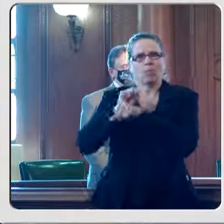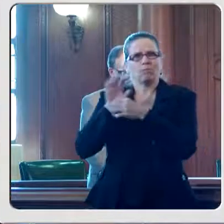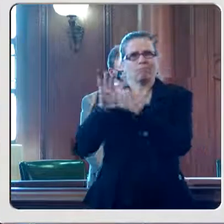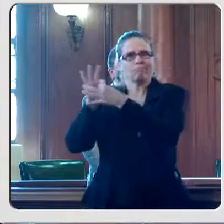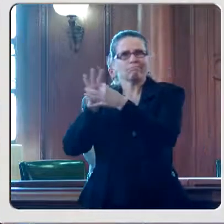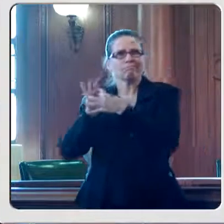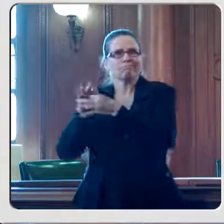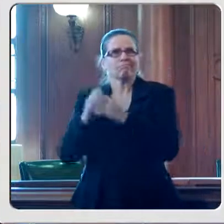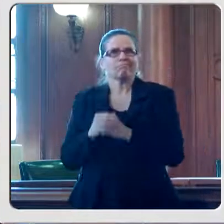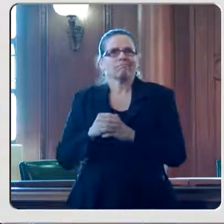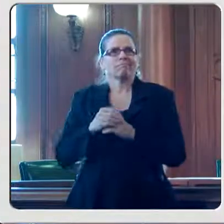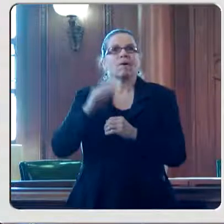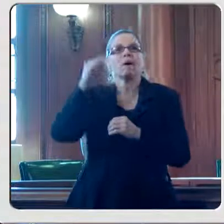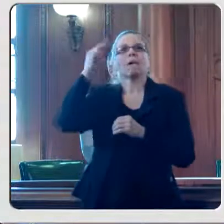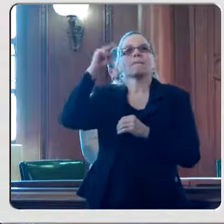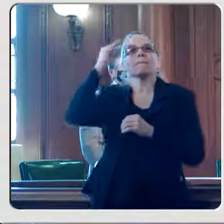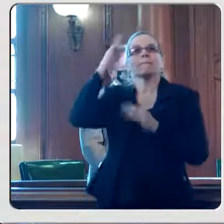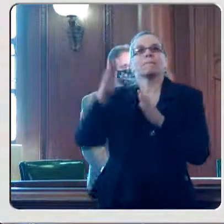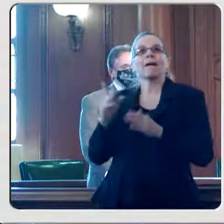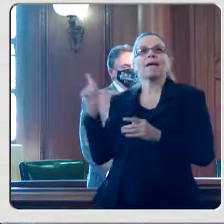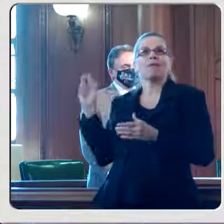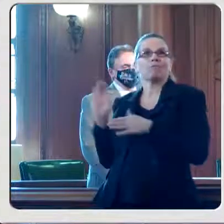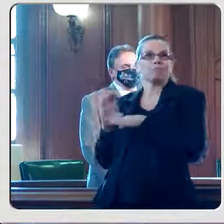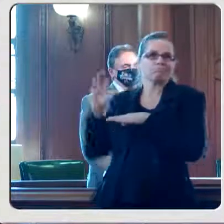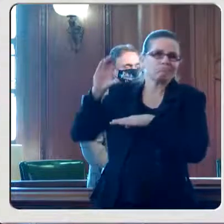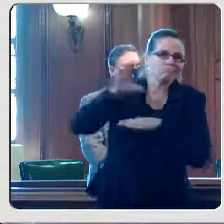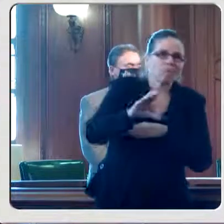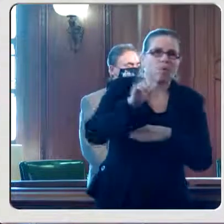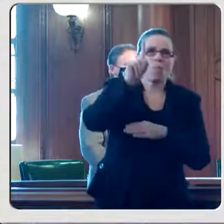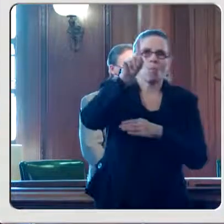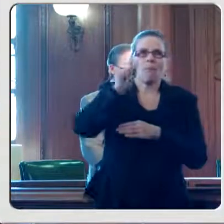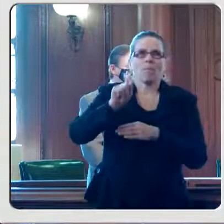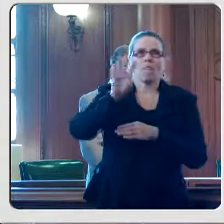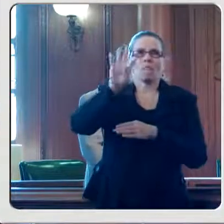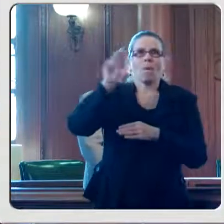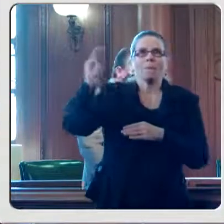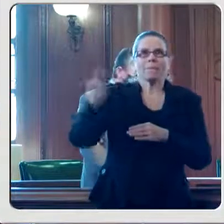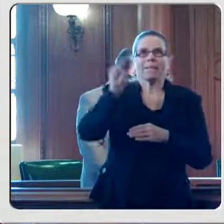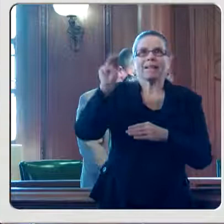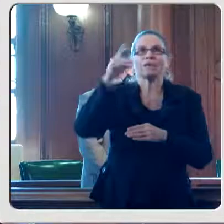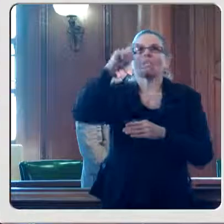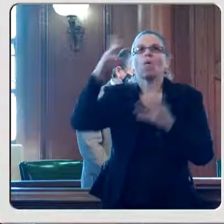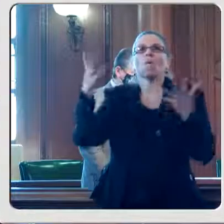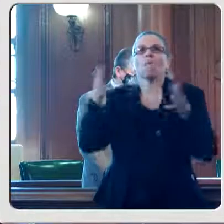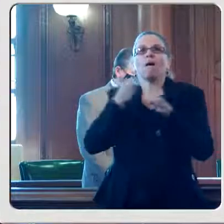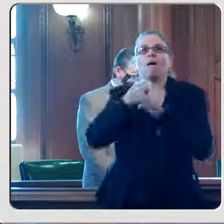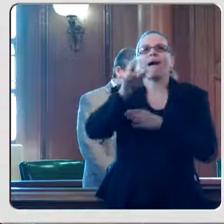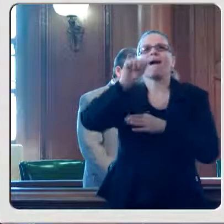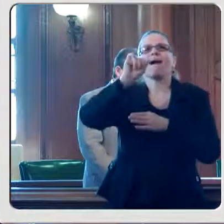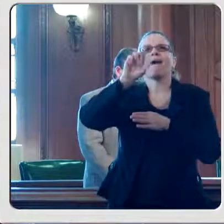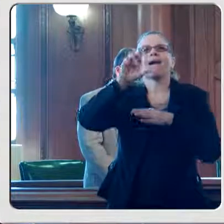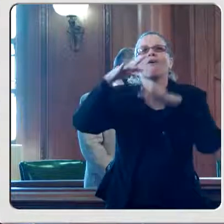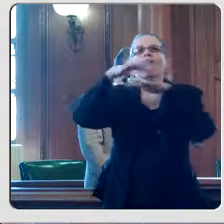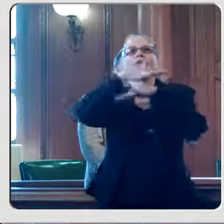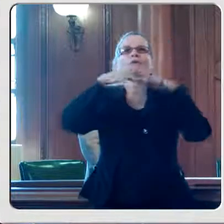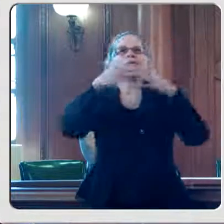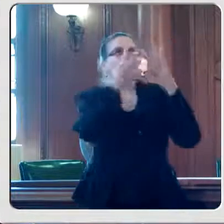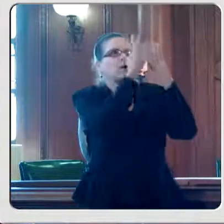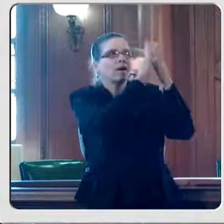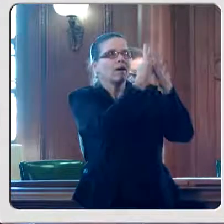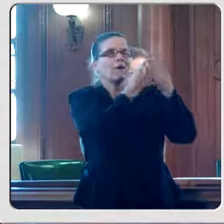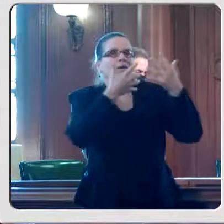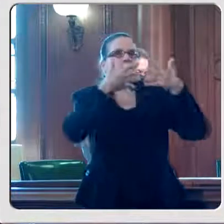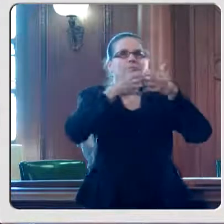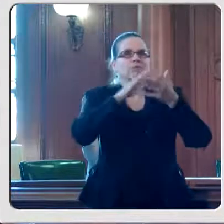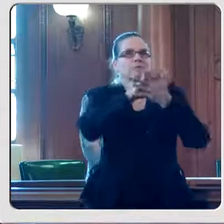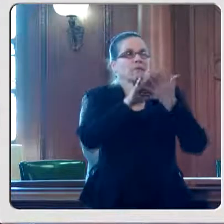million to improve the HVAC systems in a lot of our buildings. And you know, a very complex piece